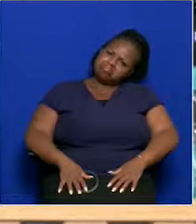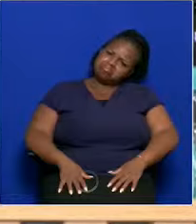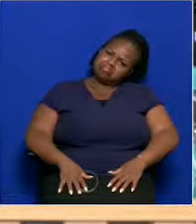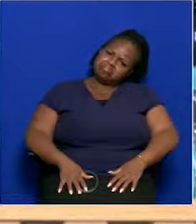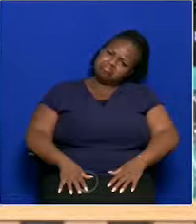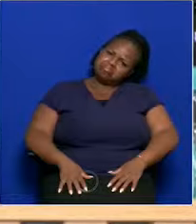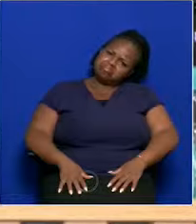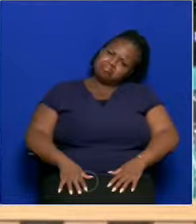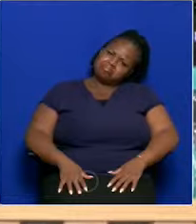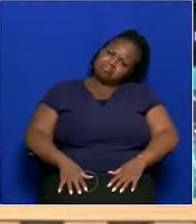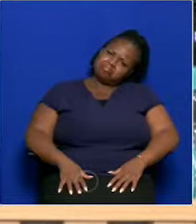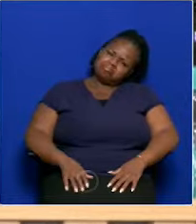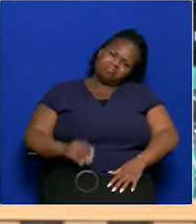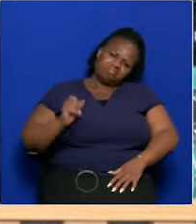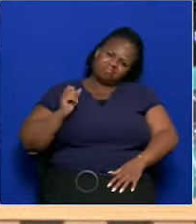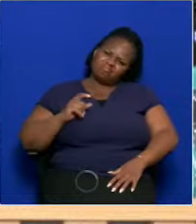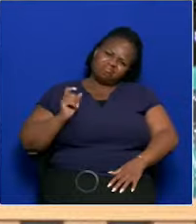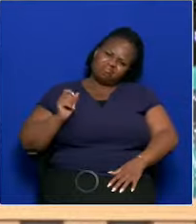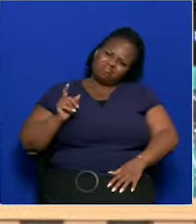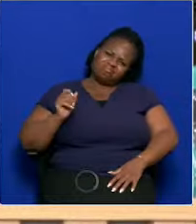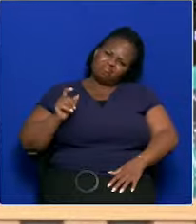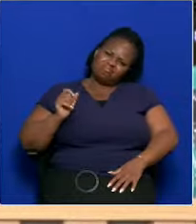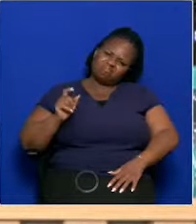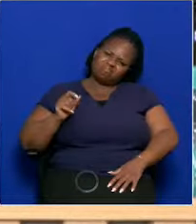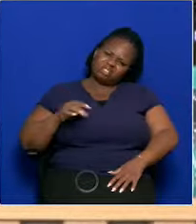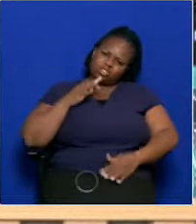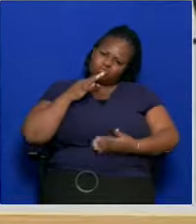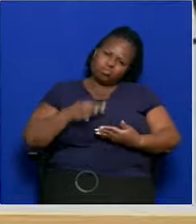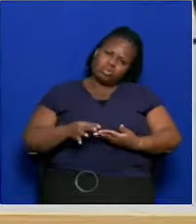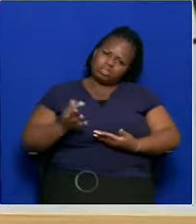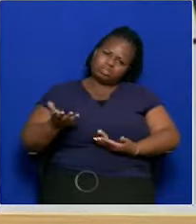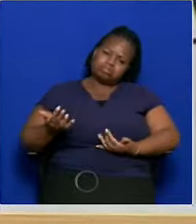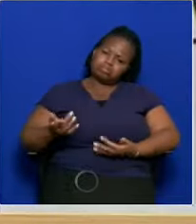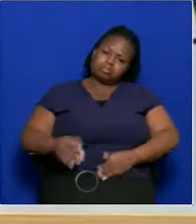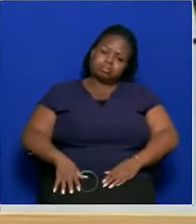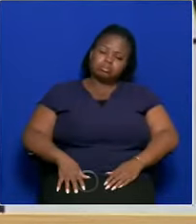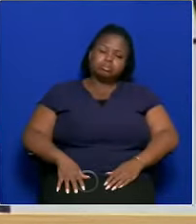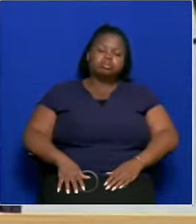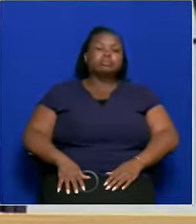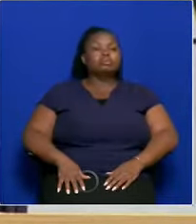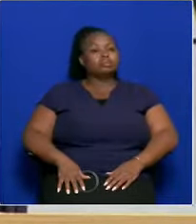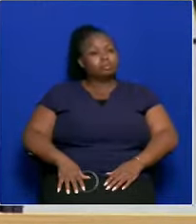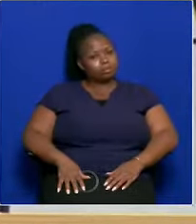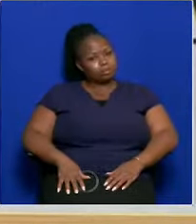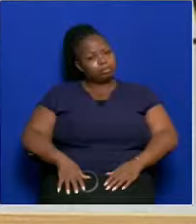characterize this request? Yeah, it is